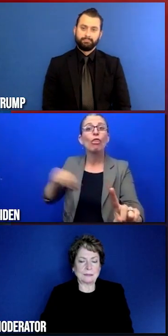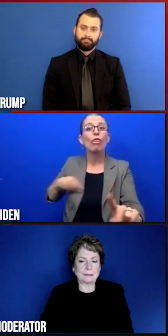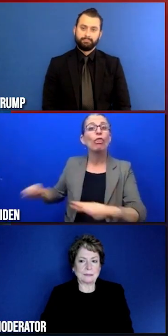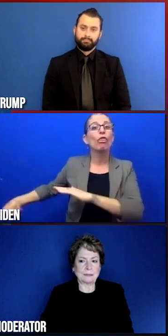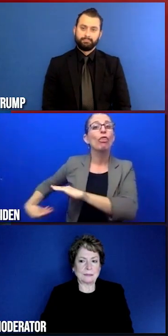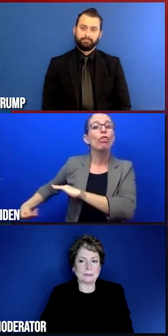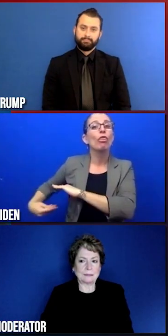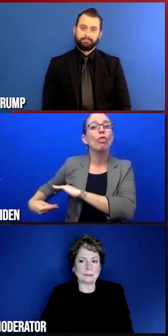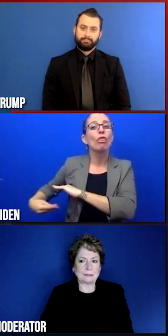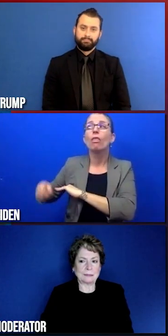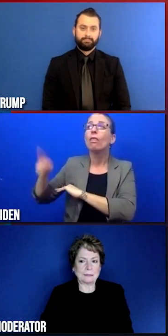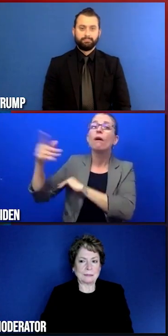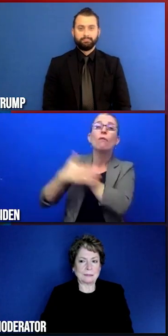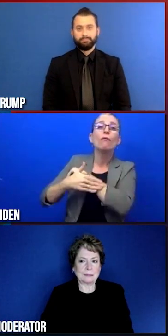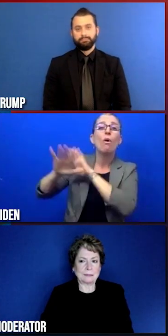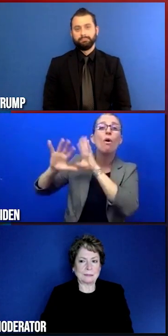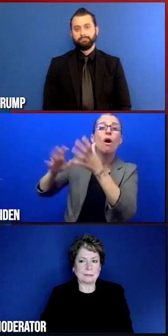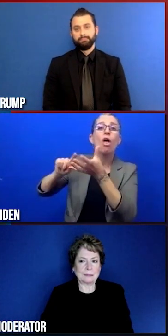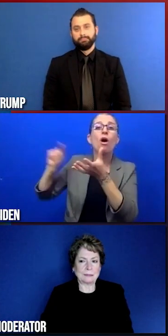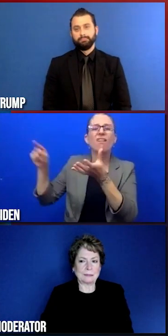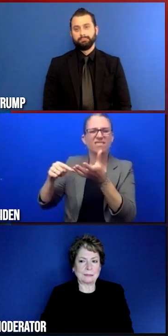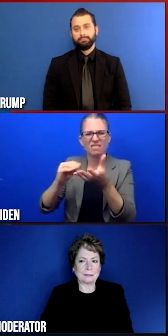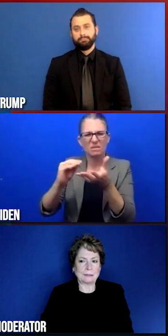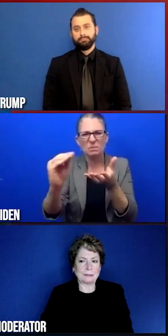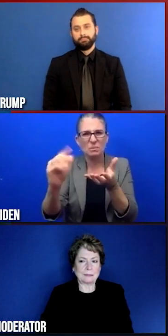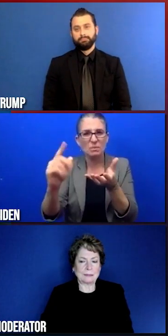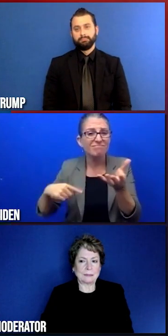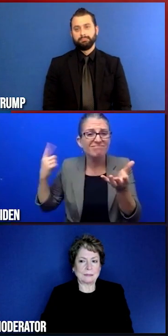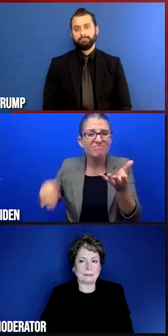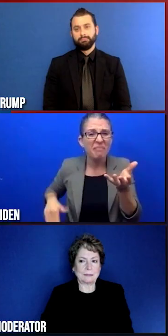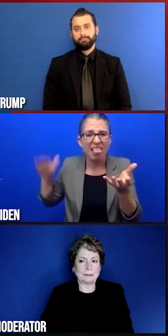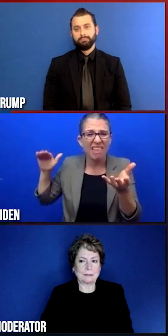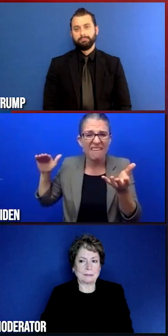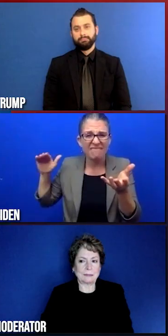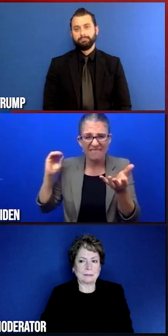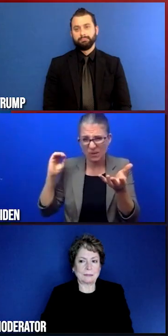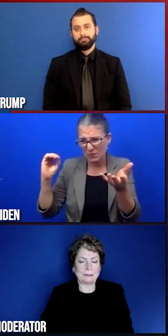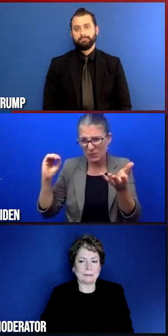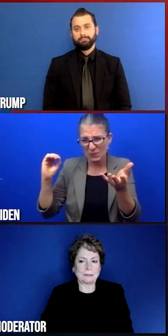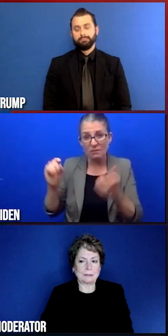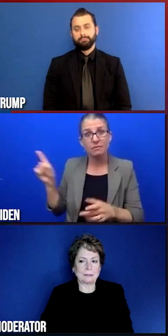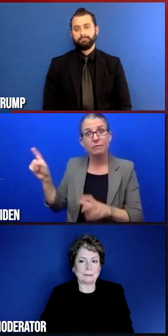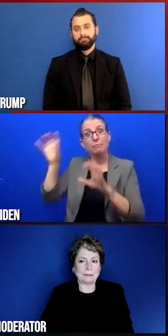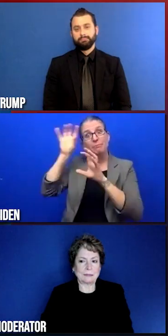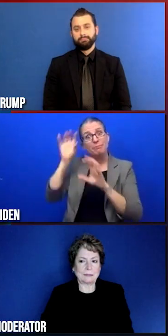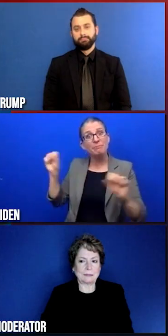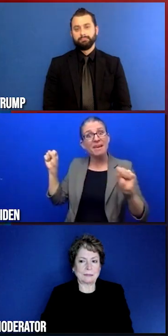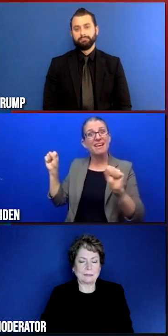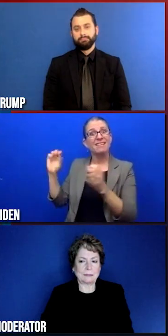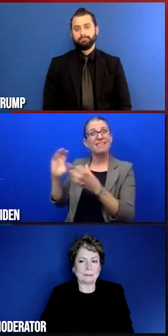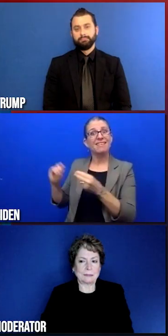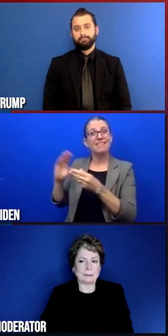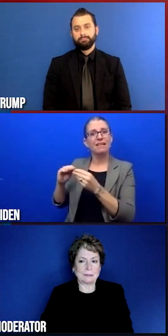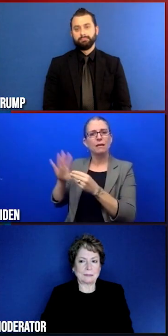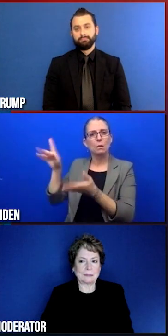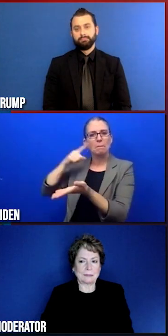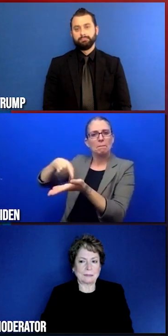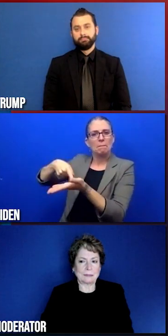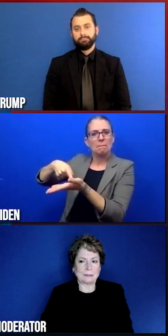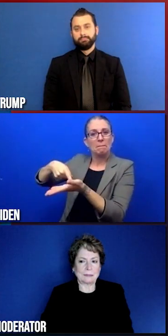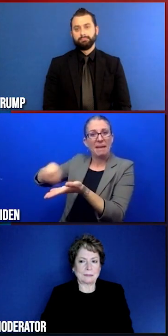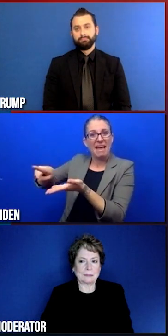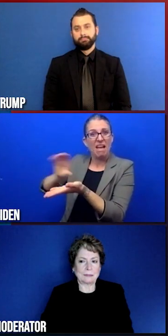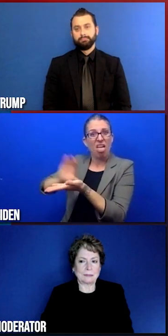this president paid 50 times the tax in China, has a secret bank account with China, does business